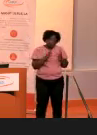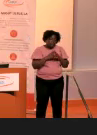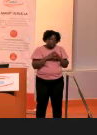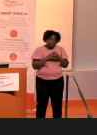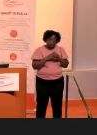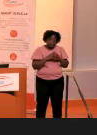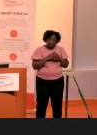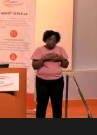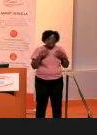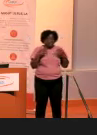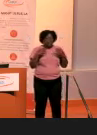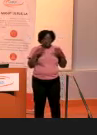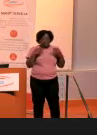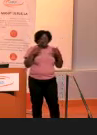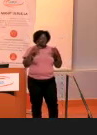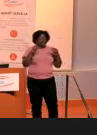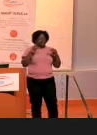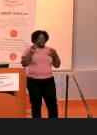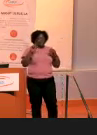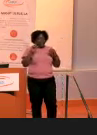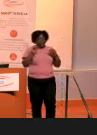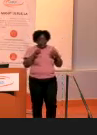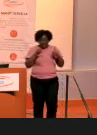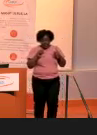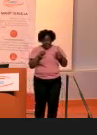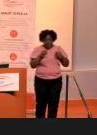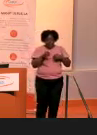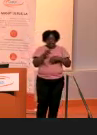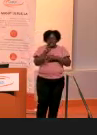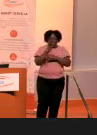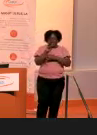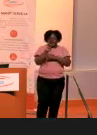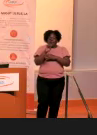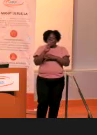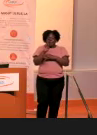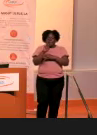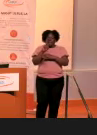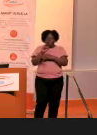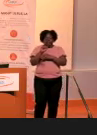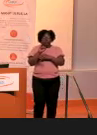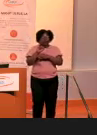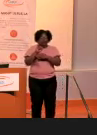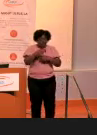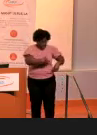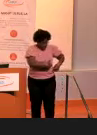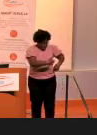this category of membranoproliferative changes on a kidney biopsy that are